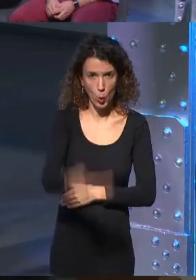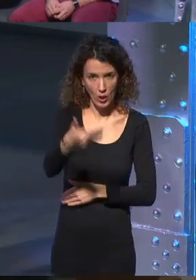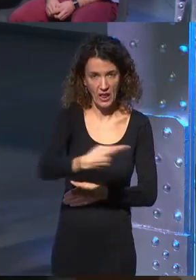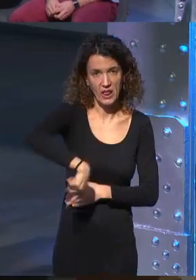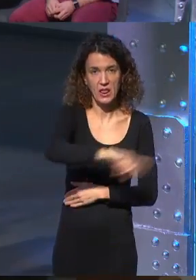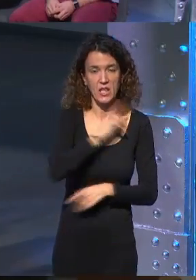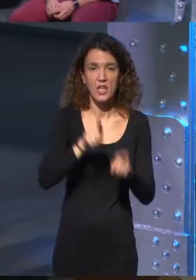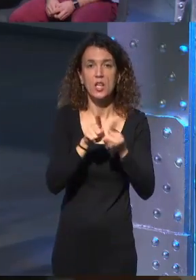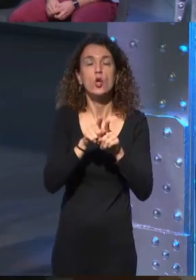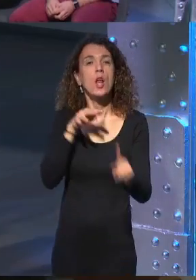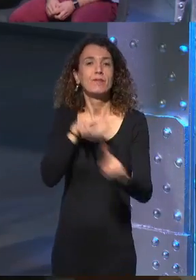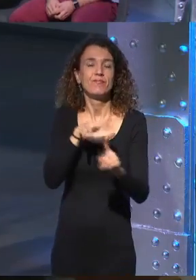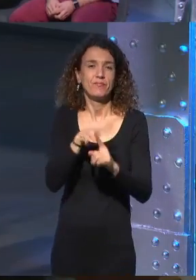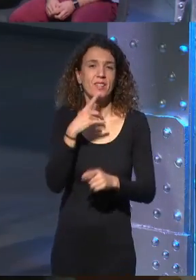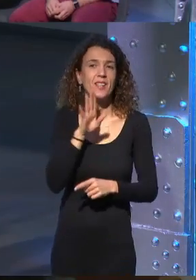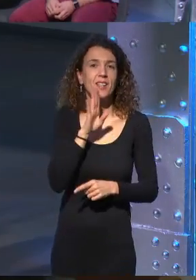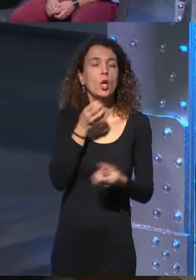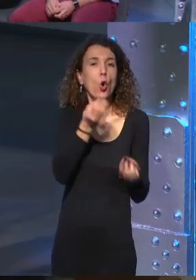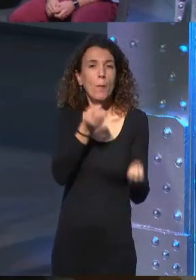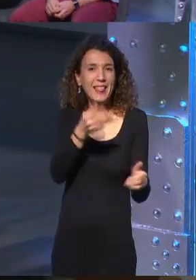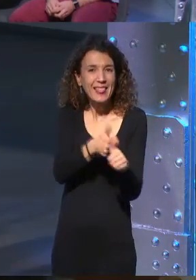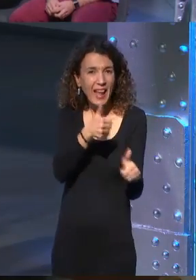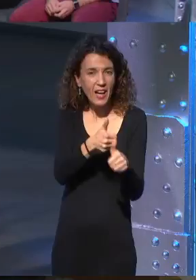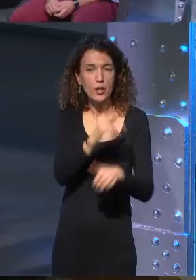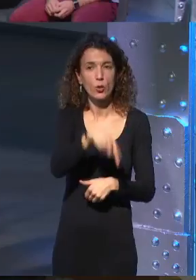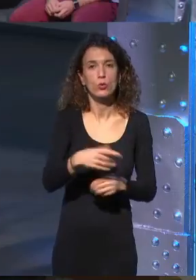and students' level. I wanted to